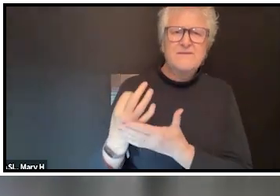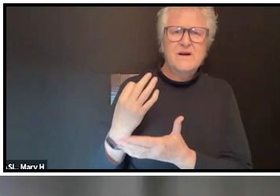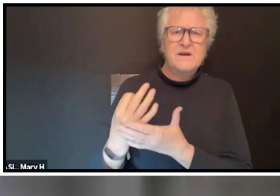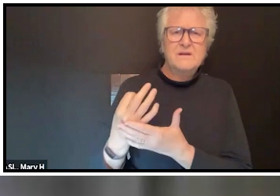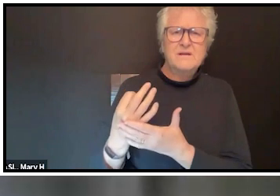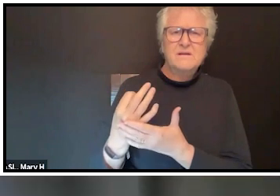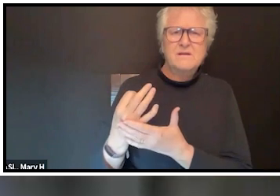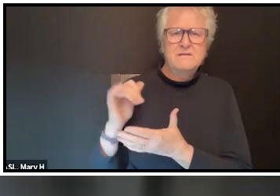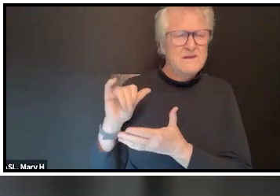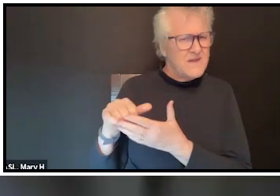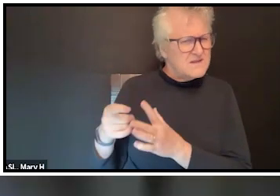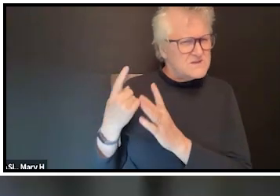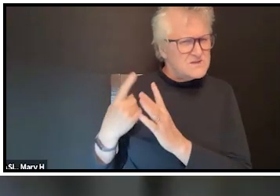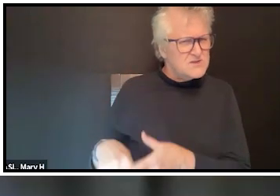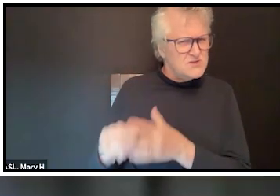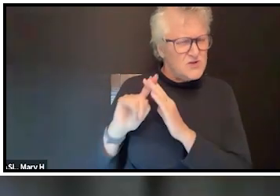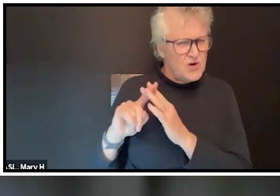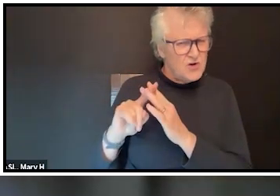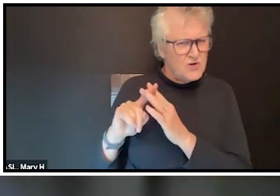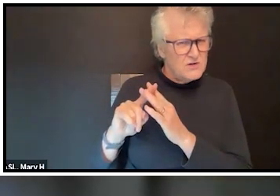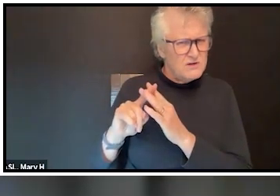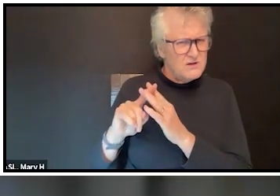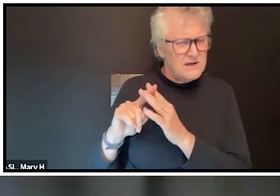of 2022?